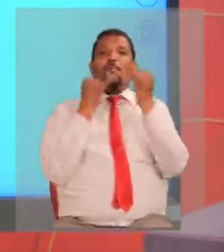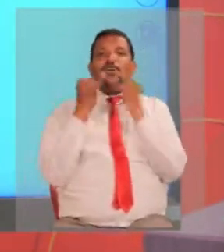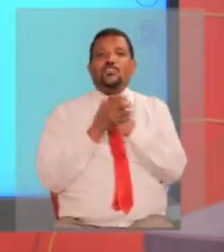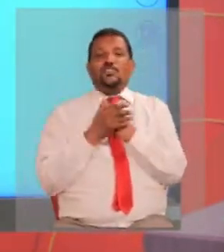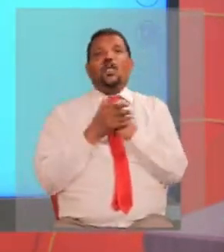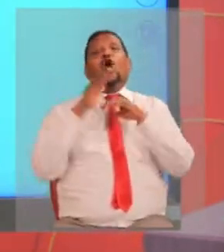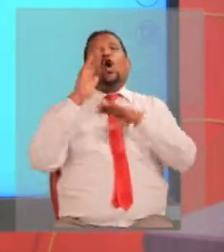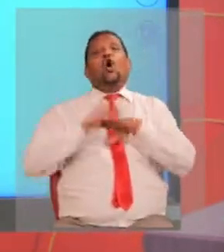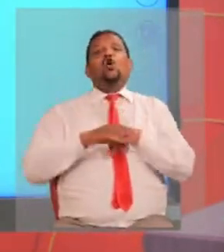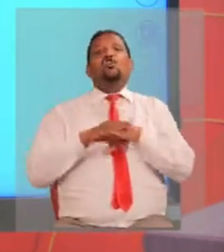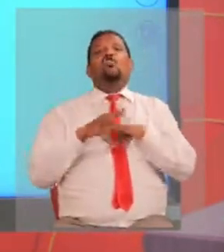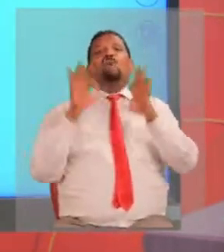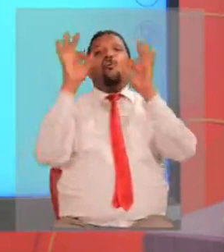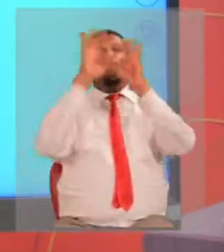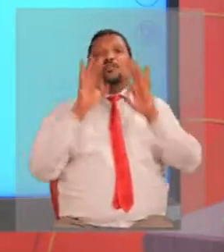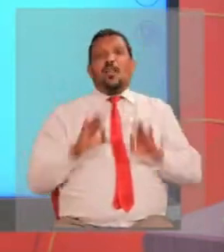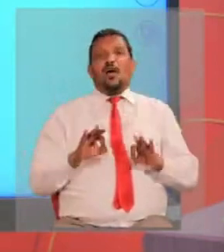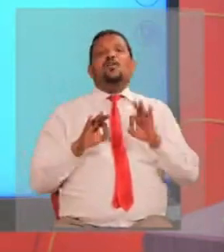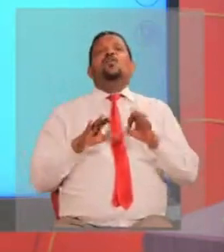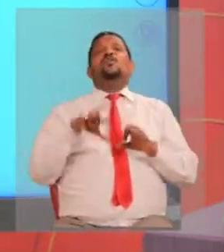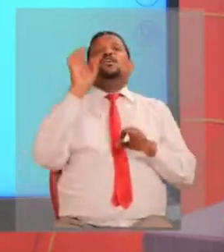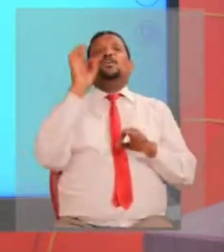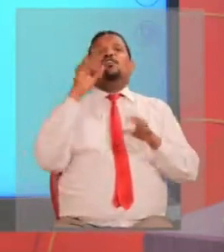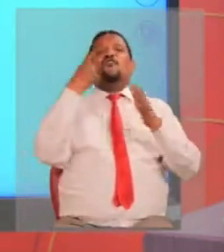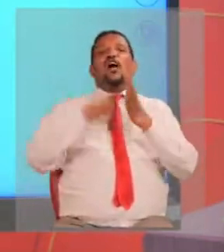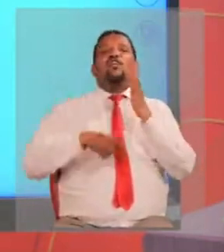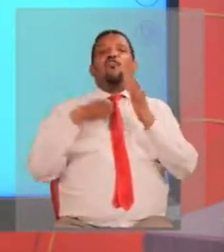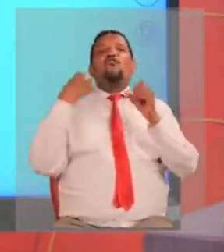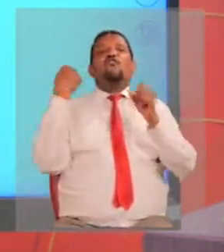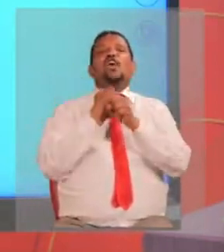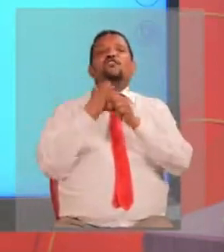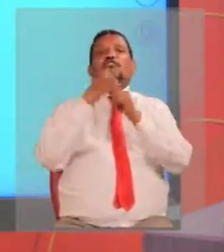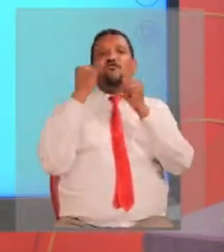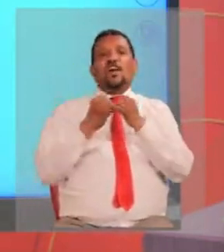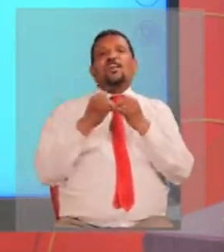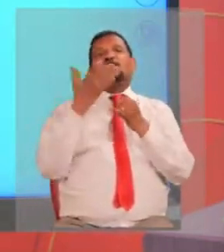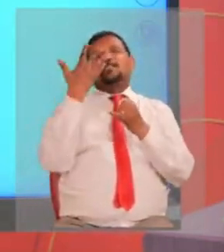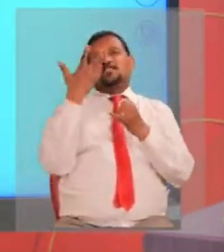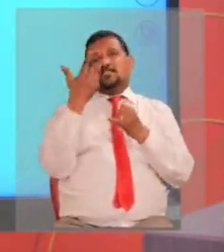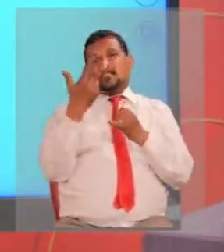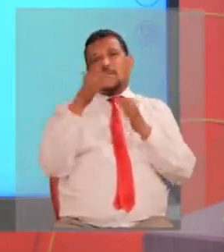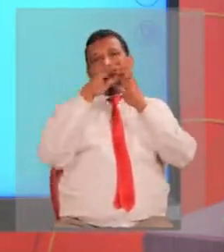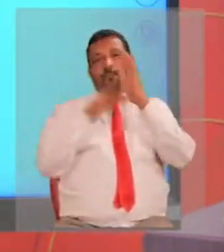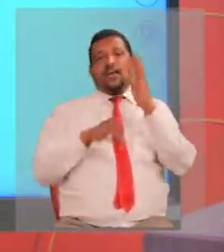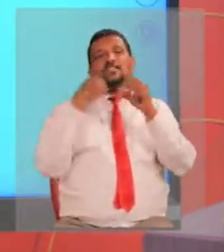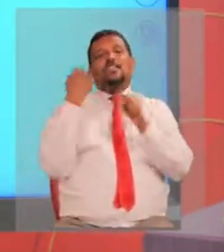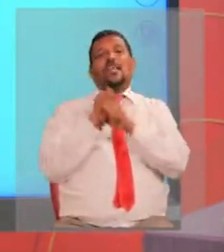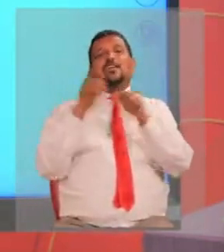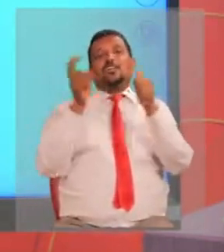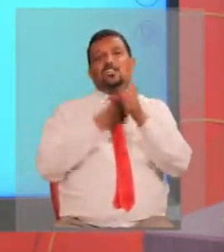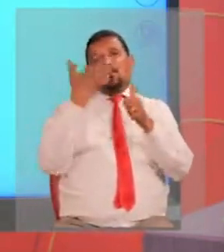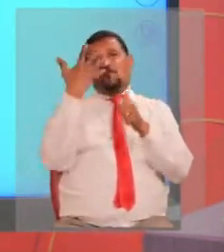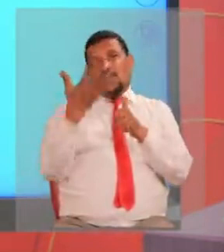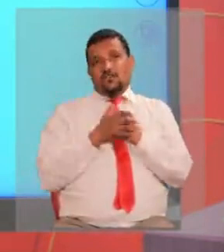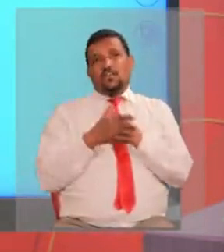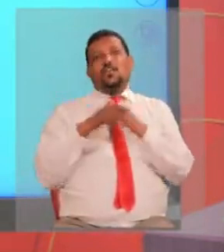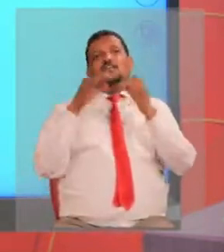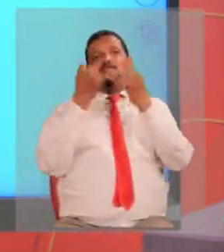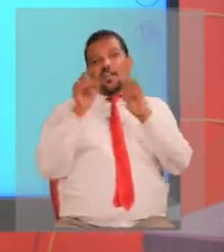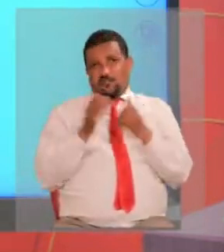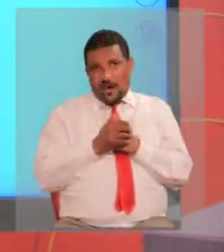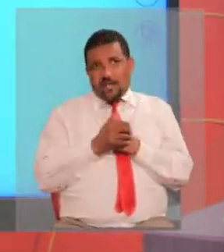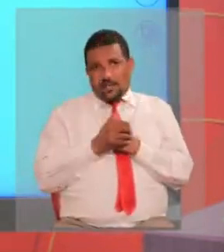information on the formula, we get the value of labor final is 3 minus labor initial is 5 divided